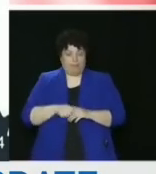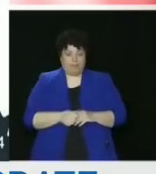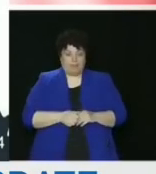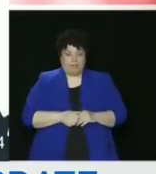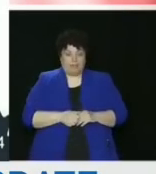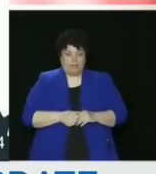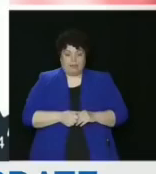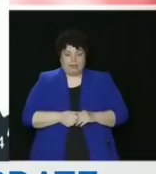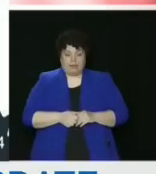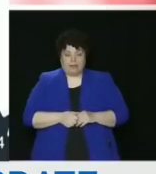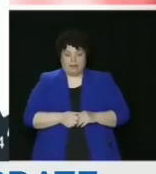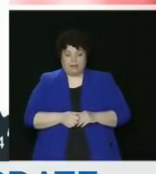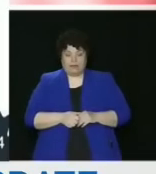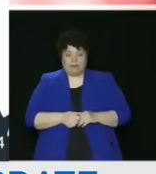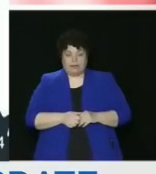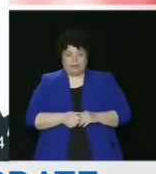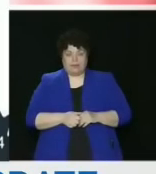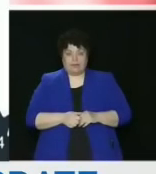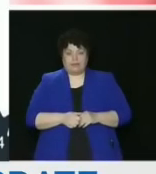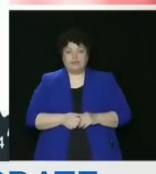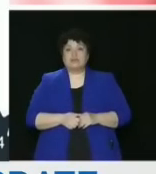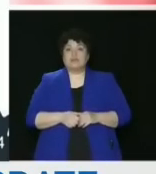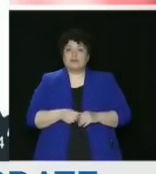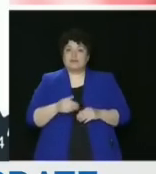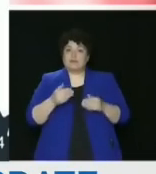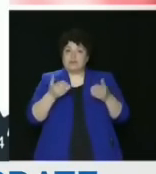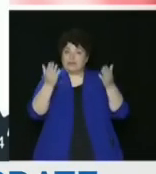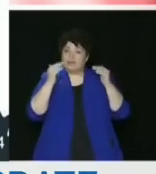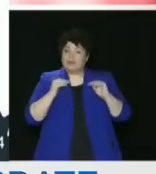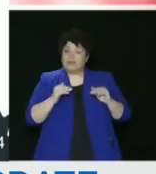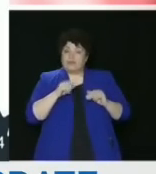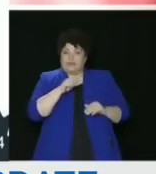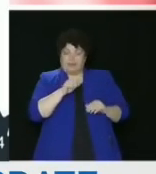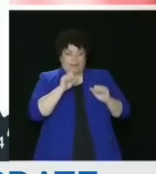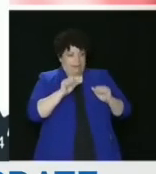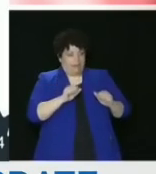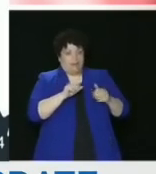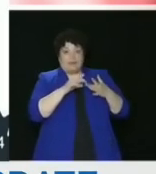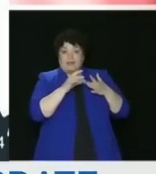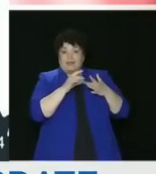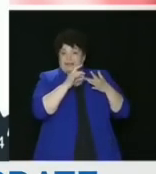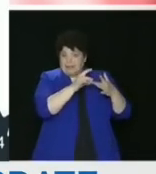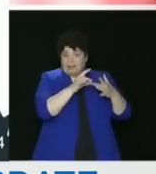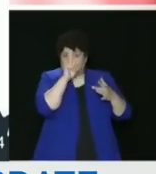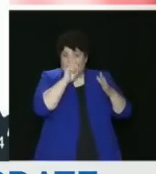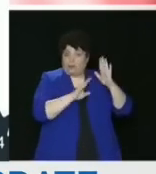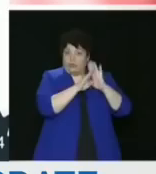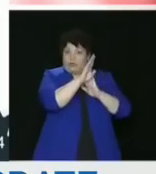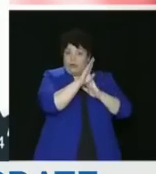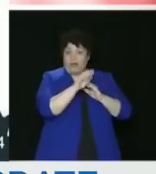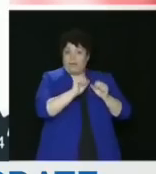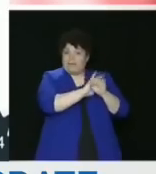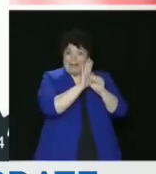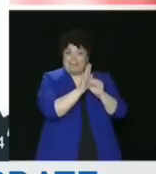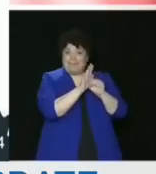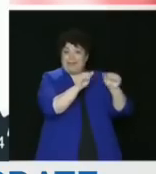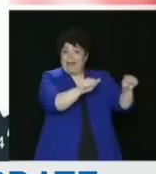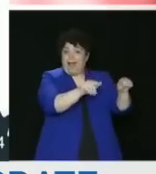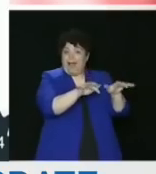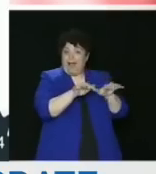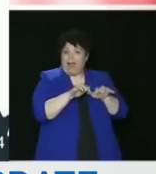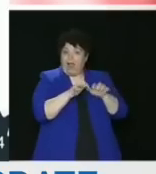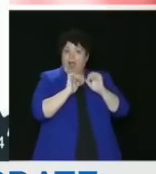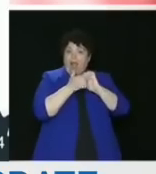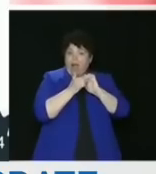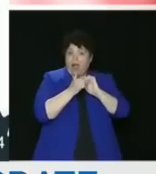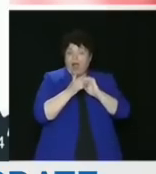Vaccines can help lead us out of this pandemic, and we can all contribute to their success by getting vaccinated